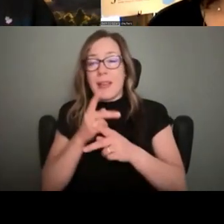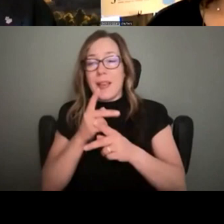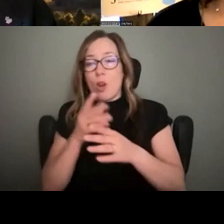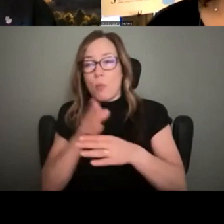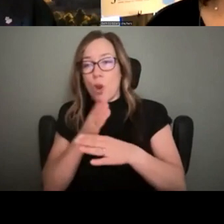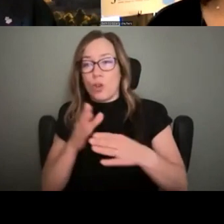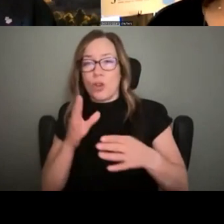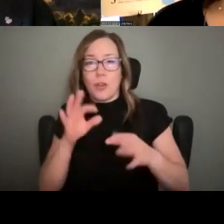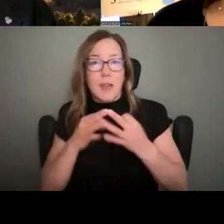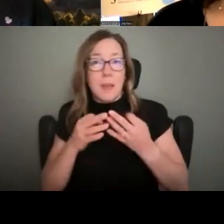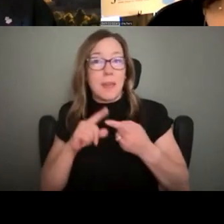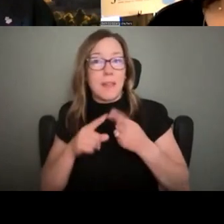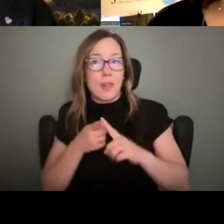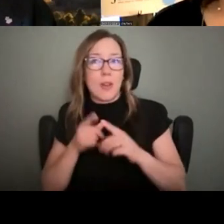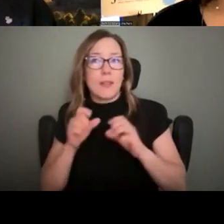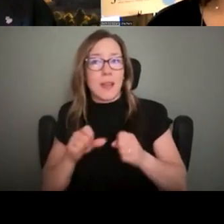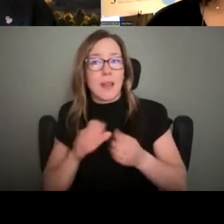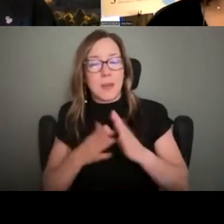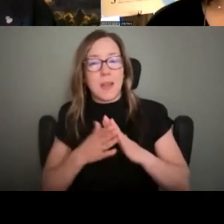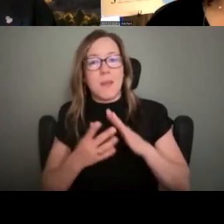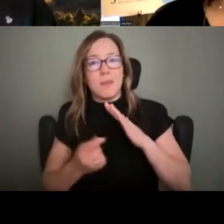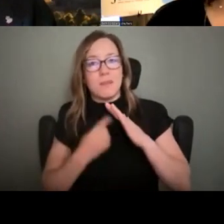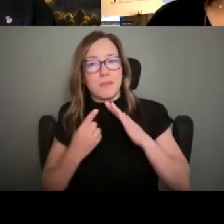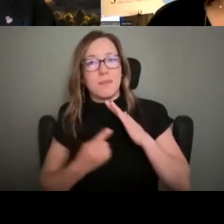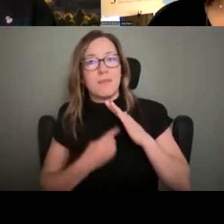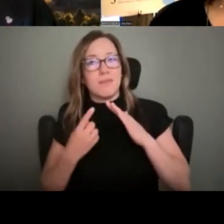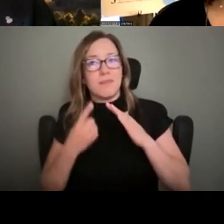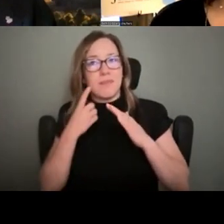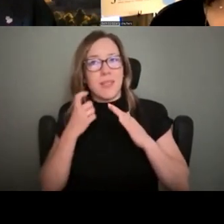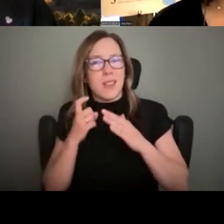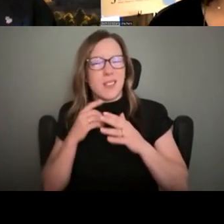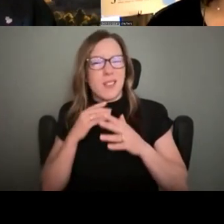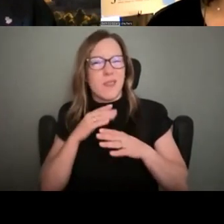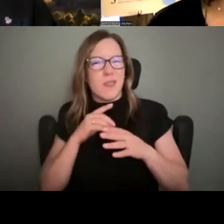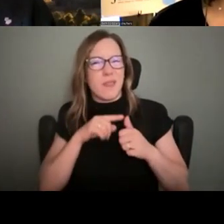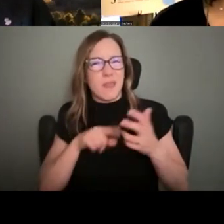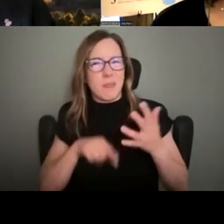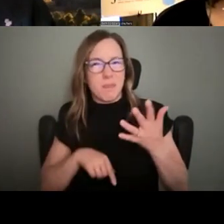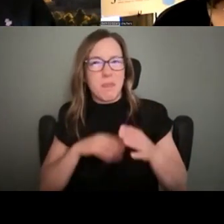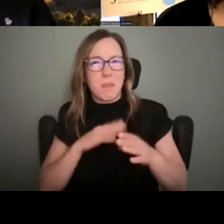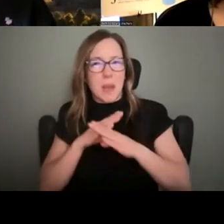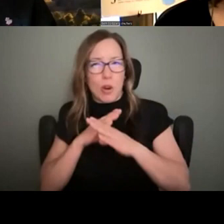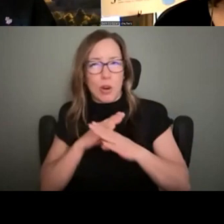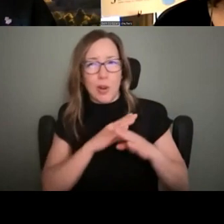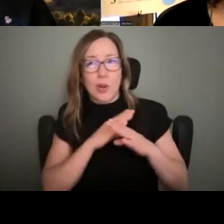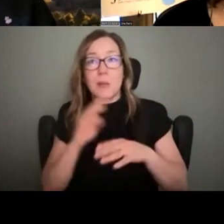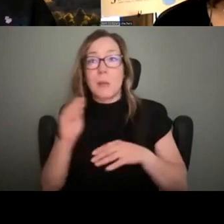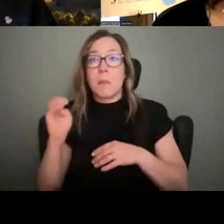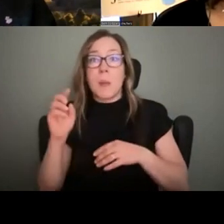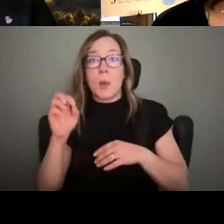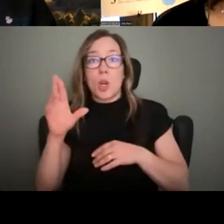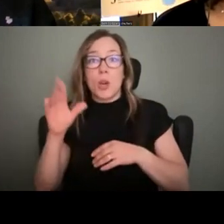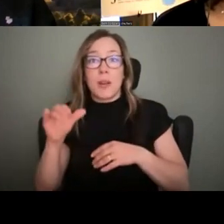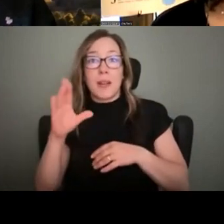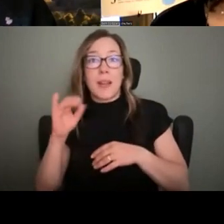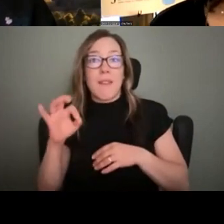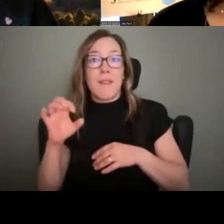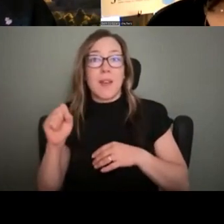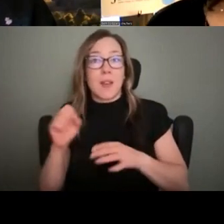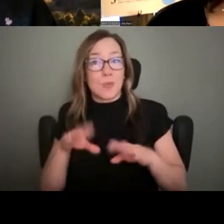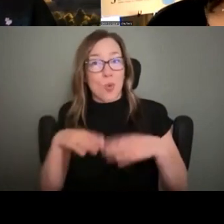friend can become isolated because of those barriers, and the memory cafes really try to open that door back